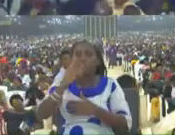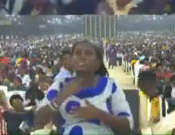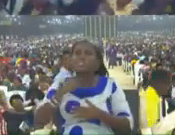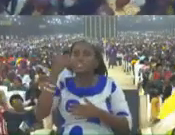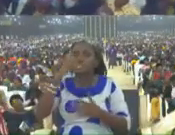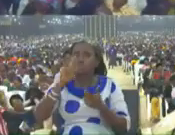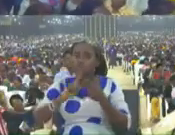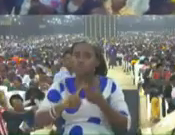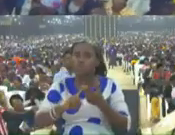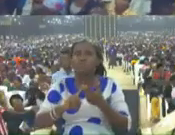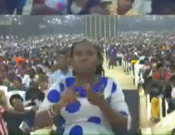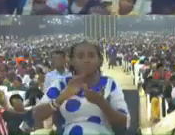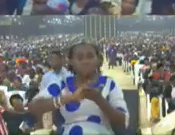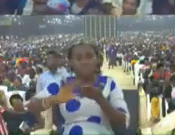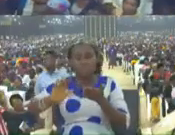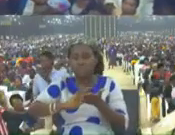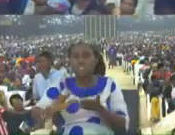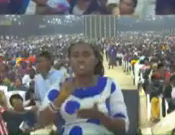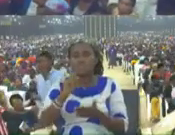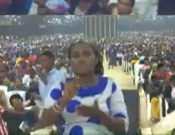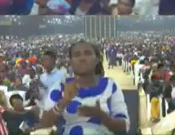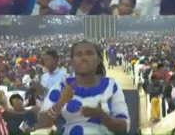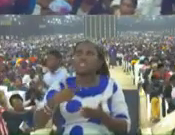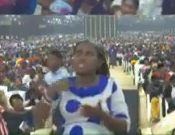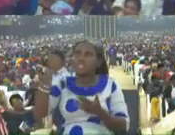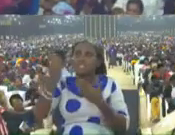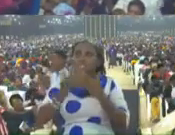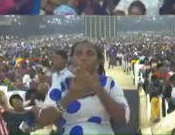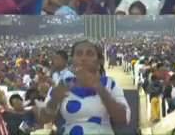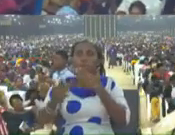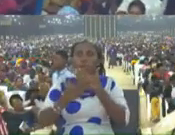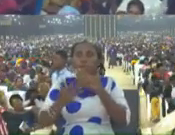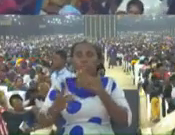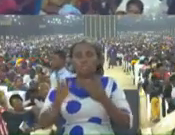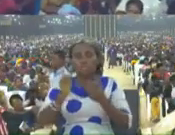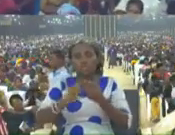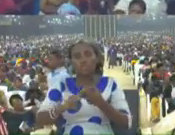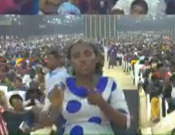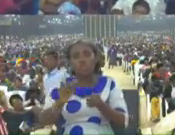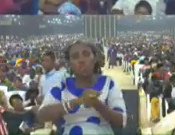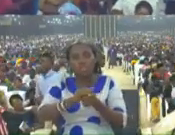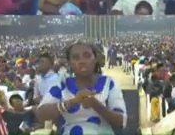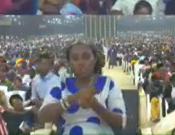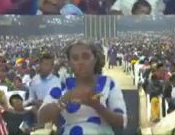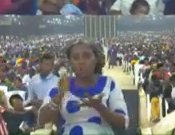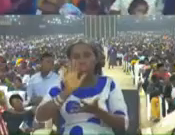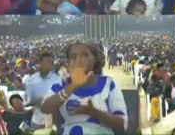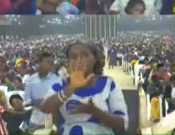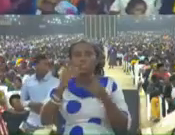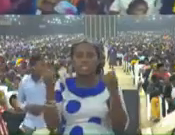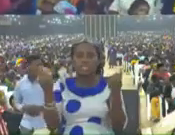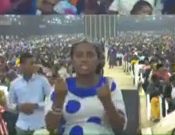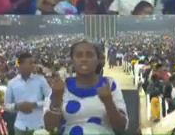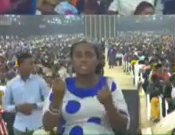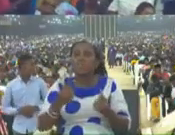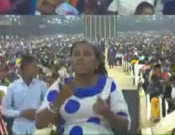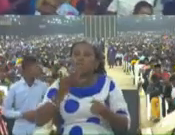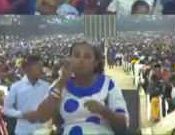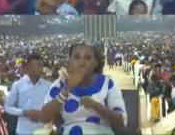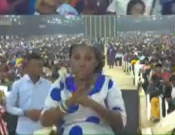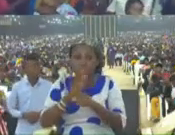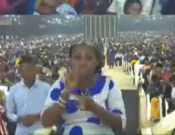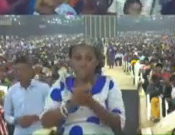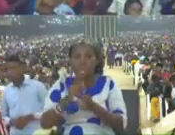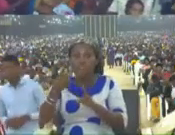away your sins. Talk to him. Promise him from now on you will serve him. You